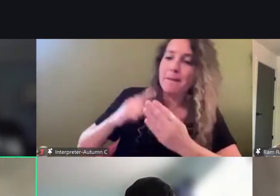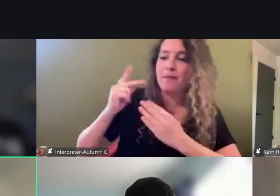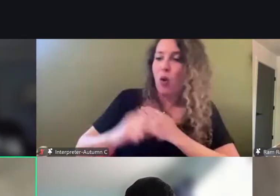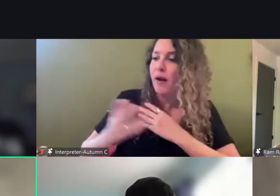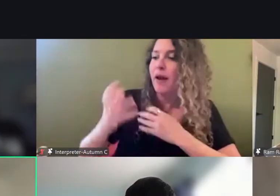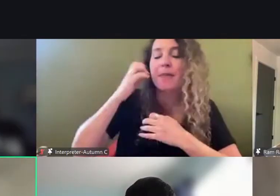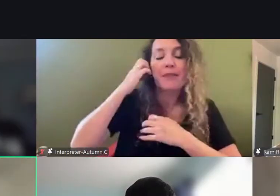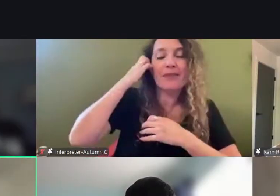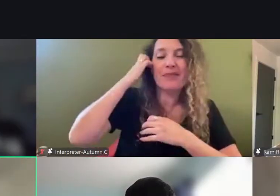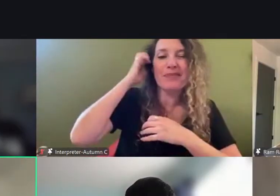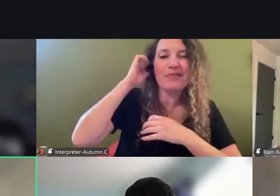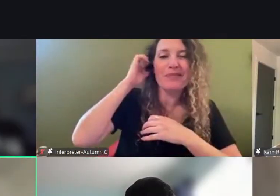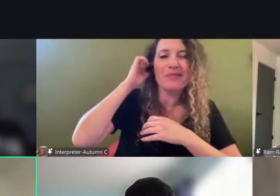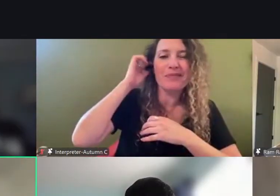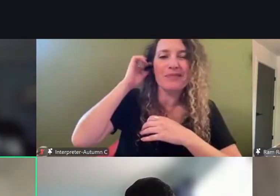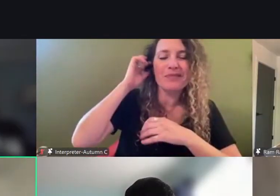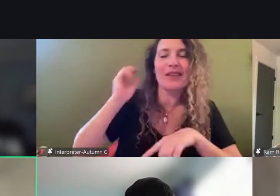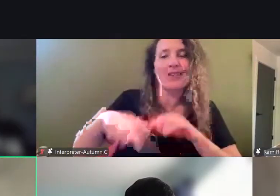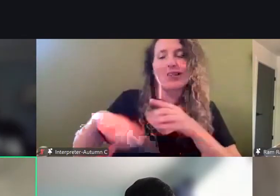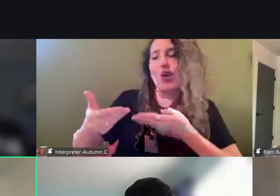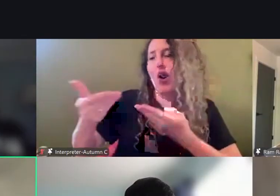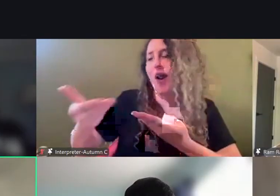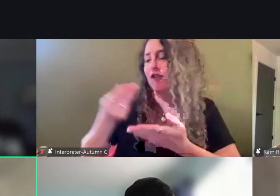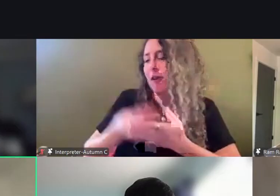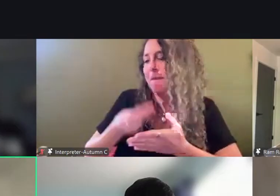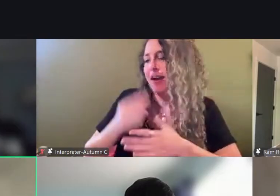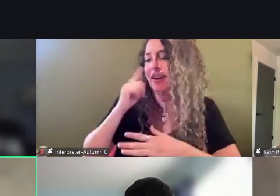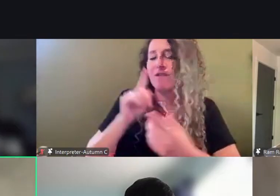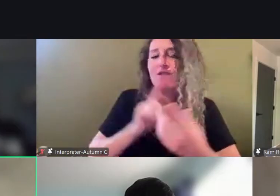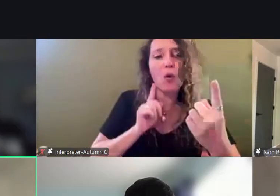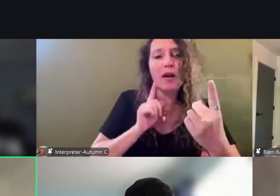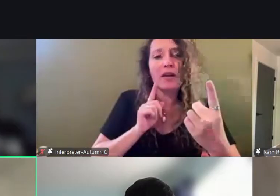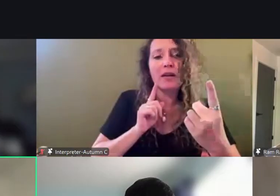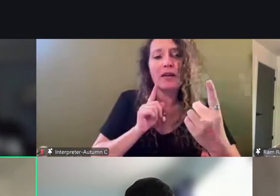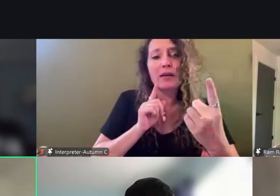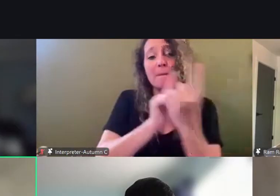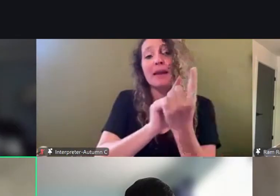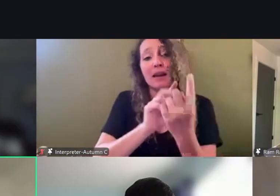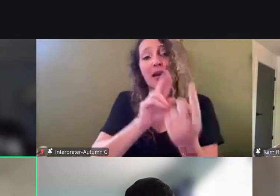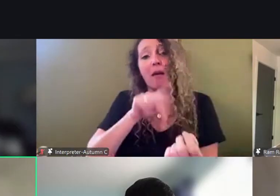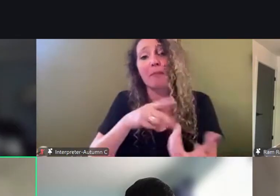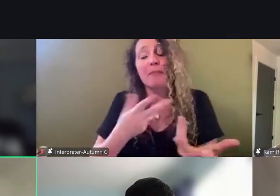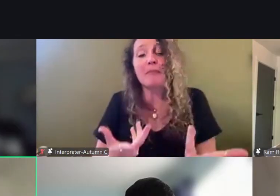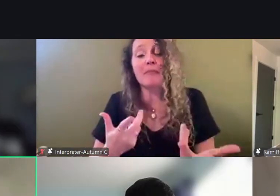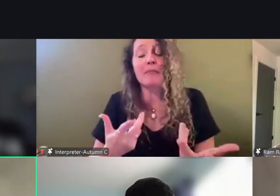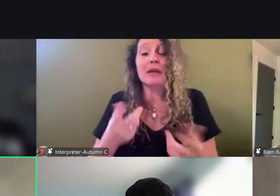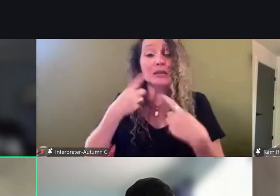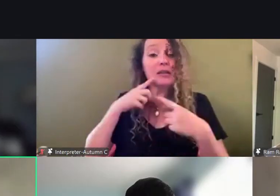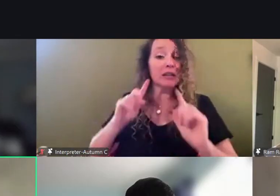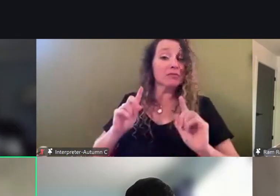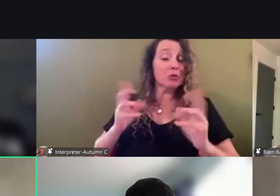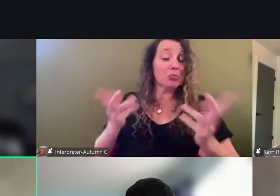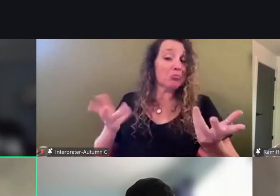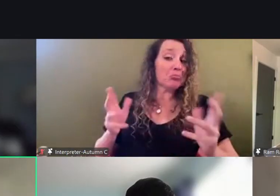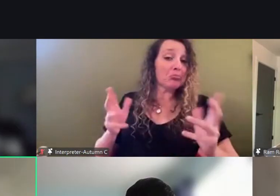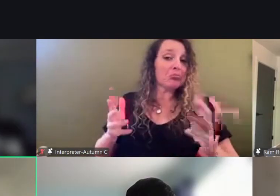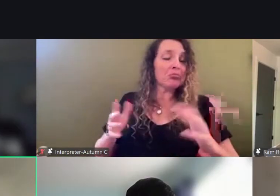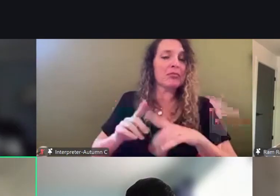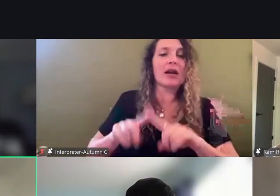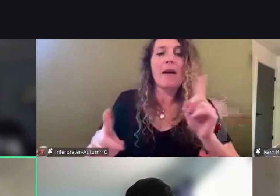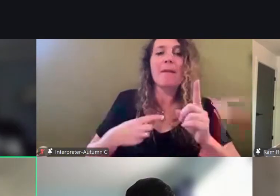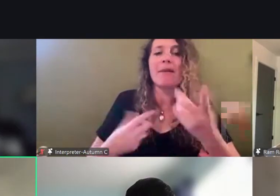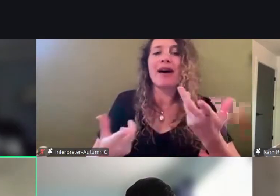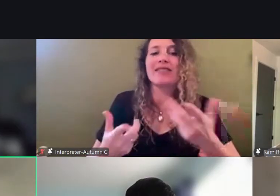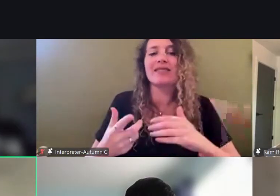to offer money for meetups. And we found it's still actually pretty successful, although we've had less of the